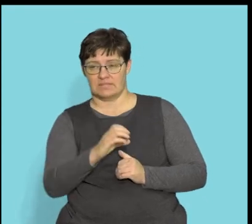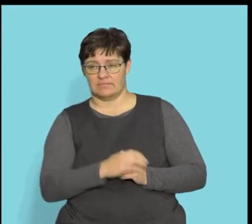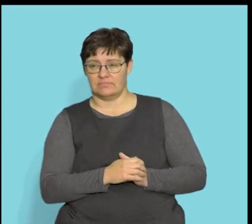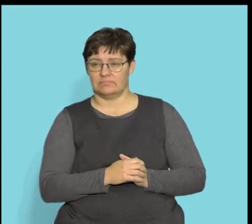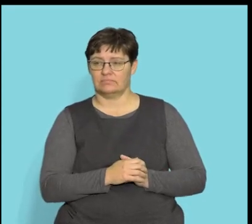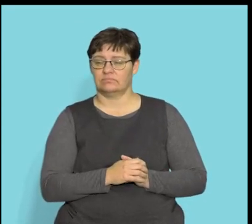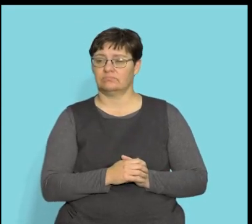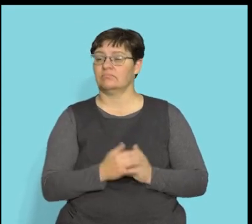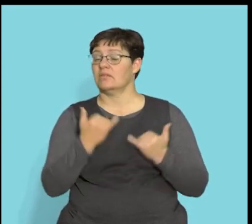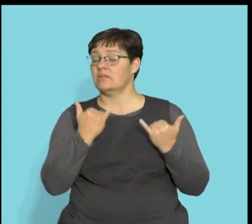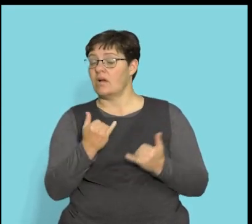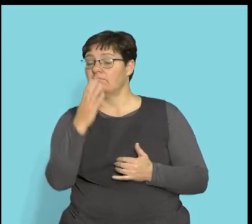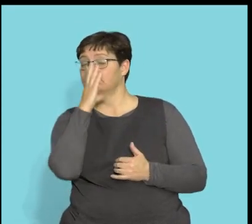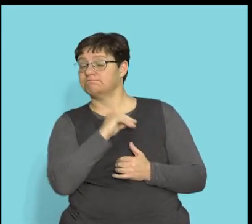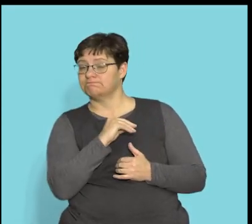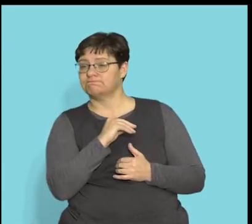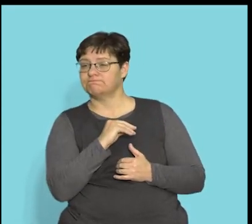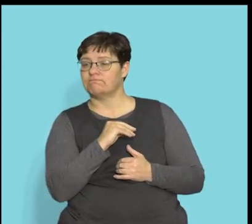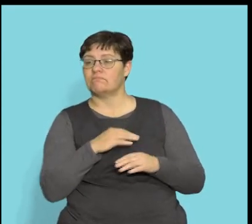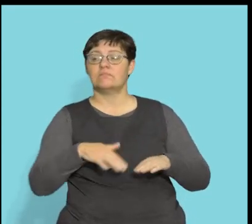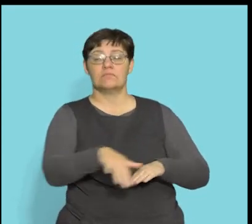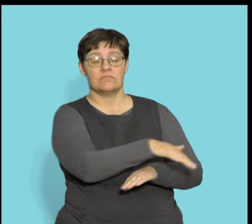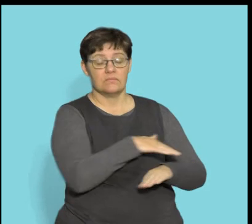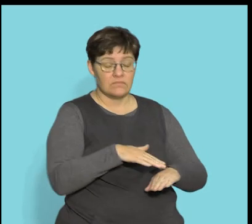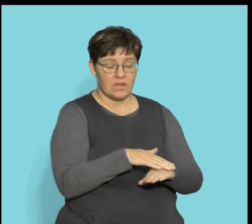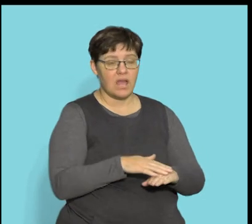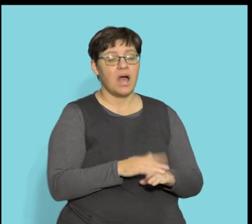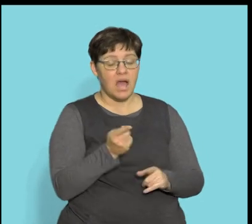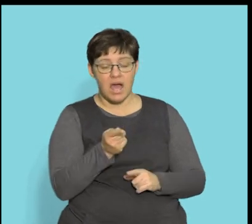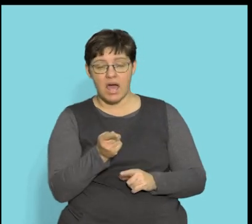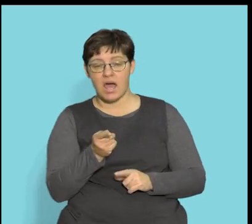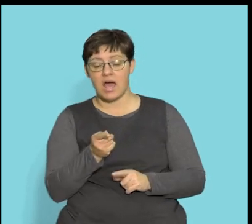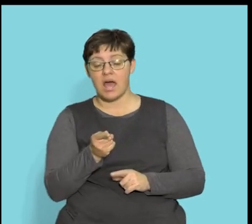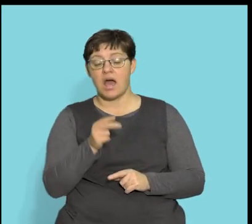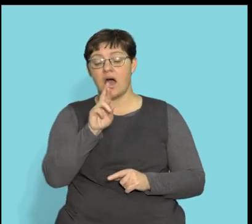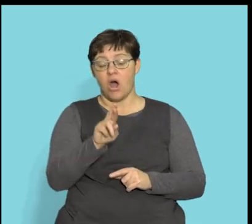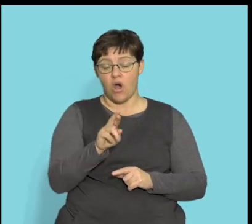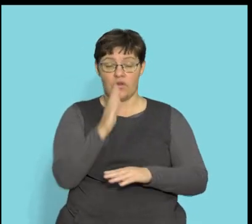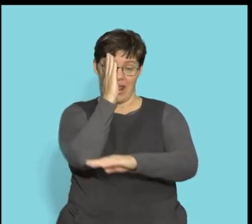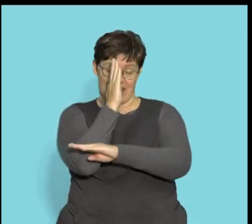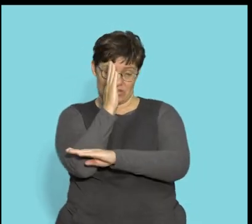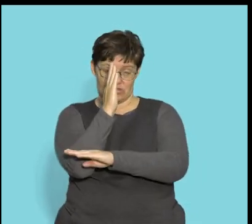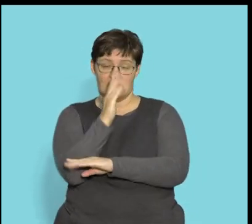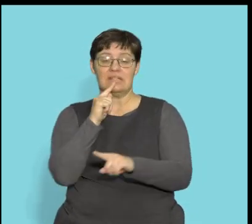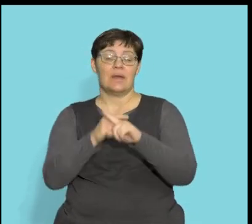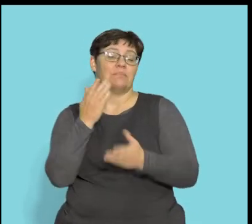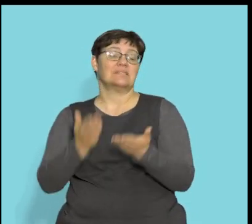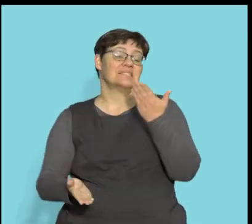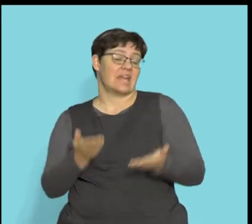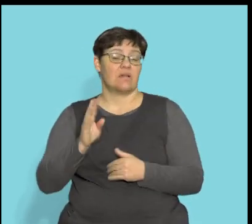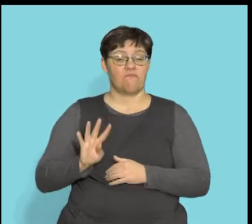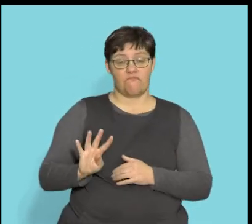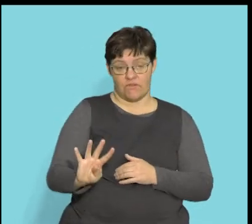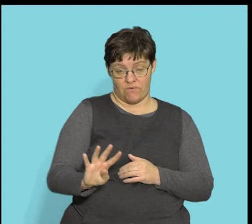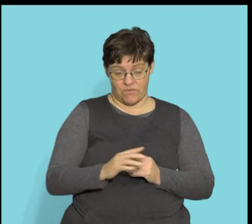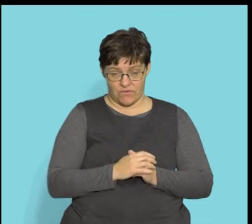C. We're now asked to calculate the surface area of the cylinder if the radius and the height are multiplied by